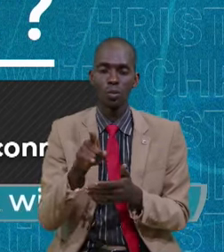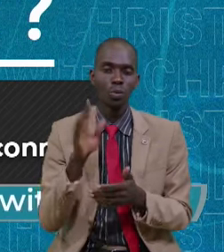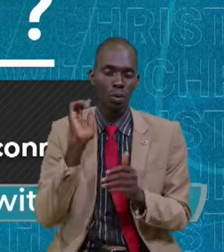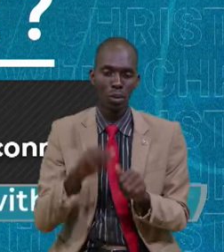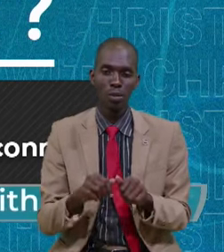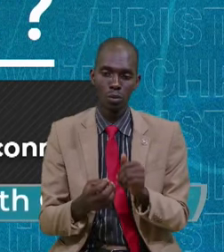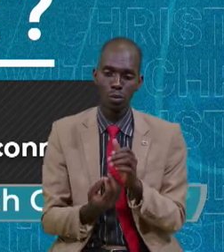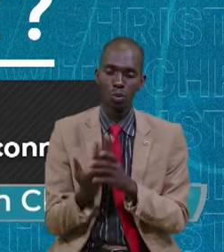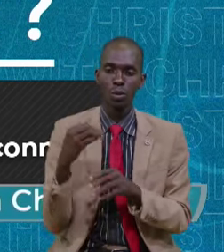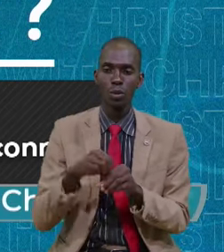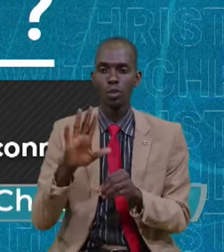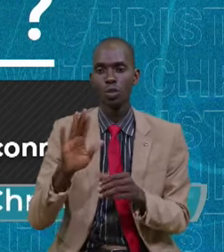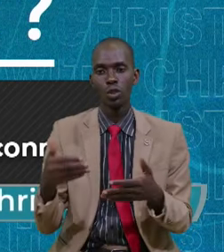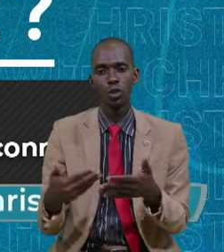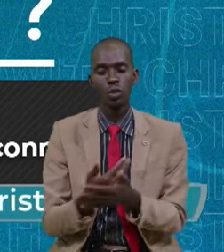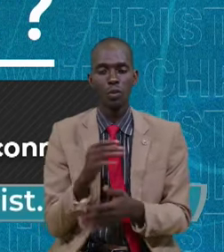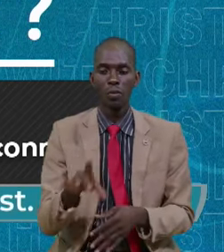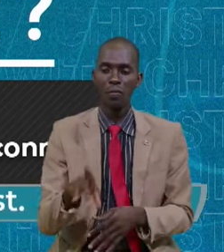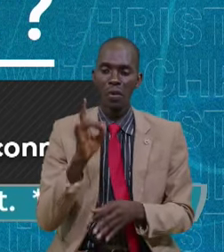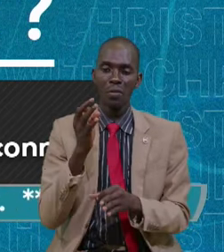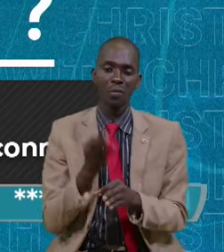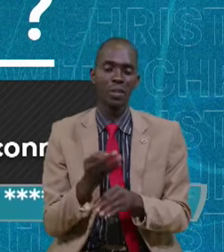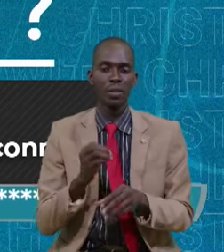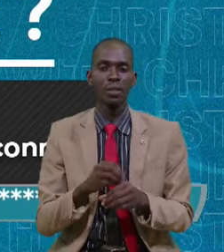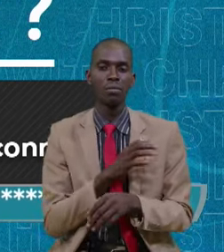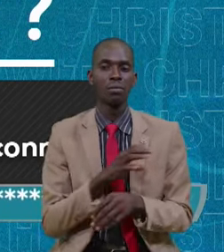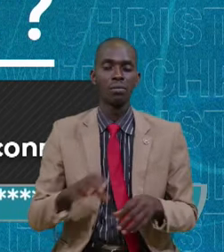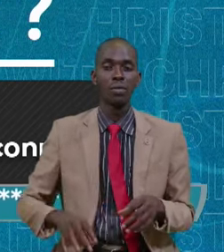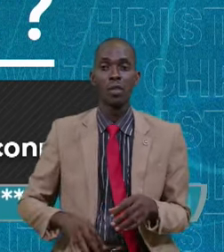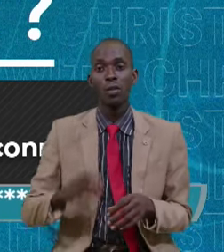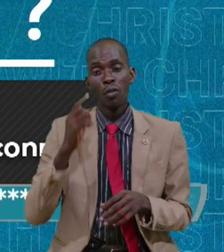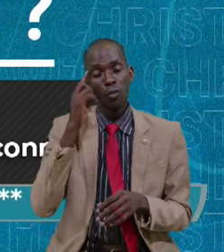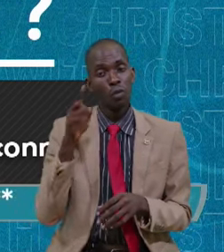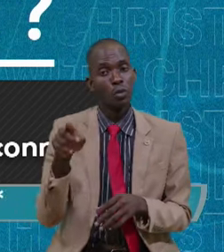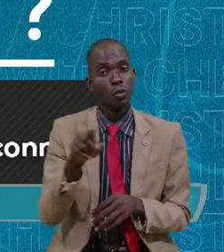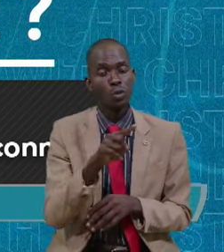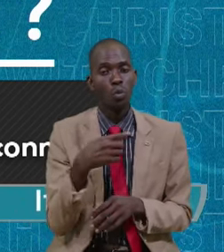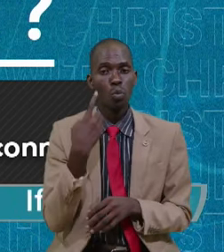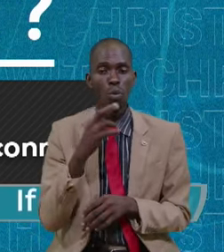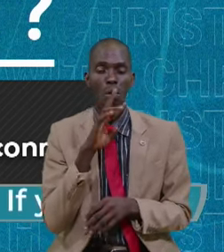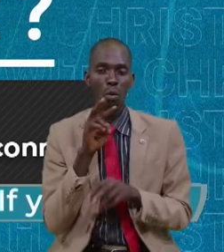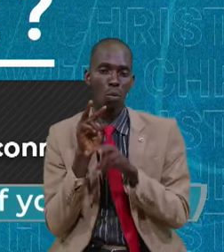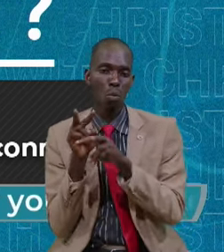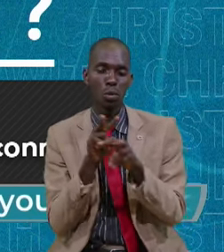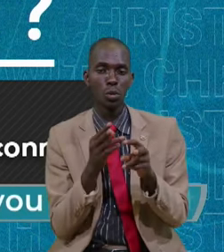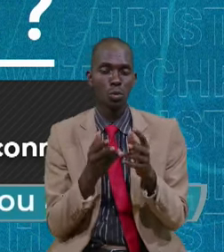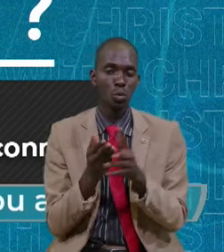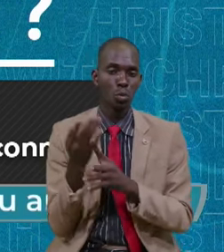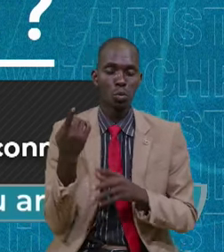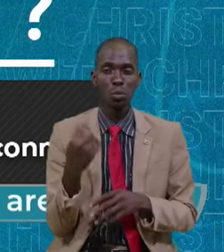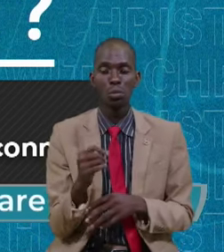in Christ. If you are watching online and you've given your life to